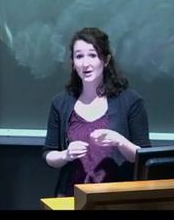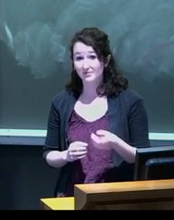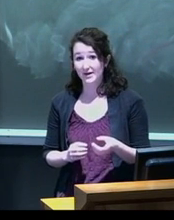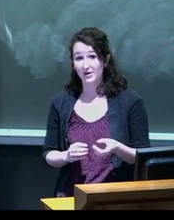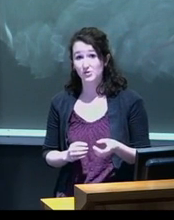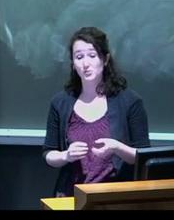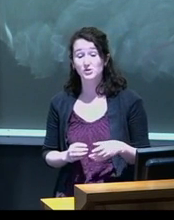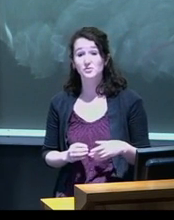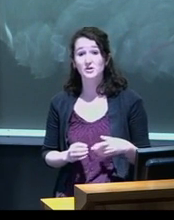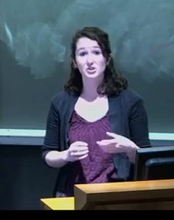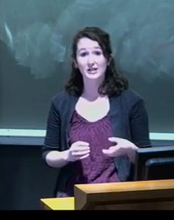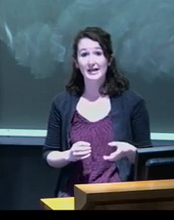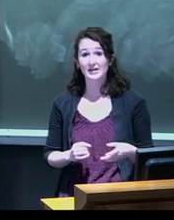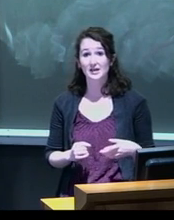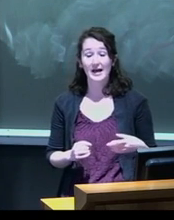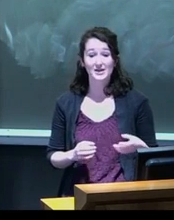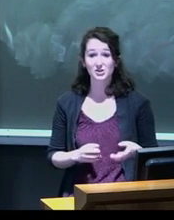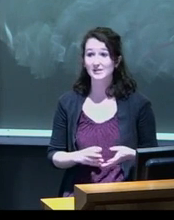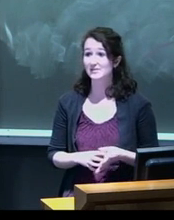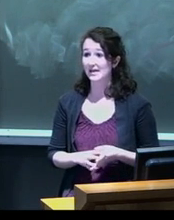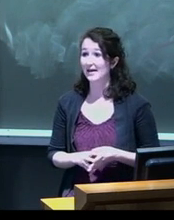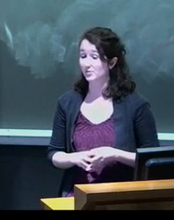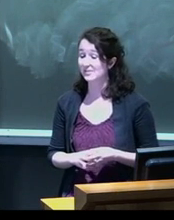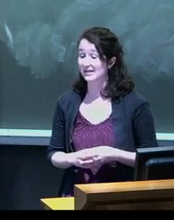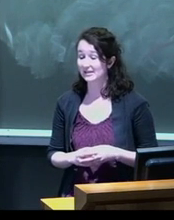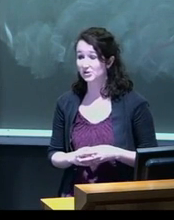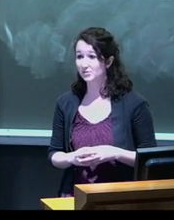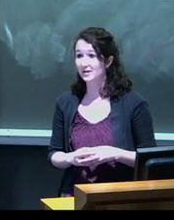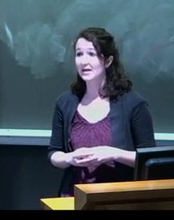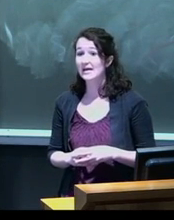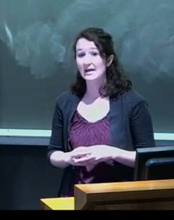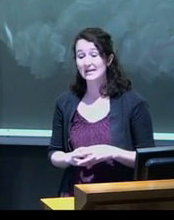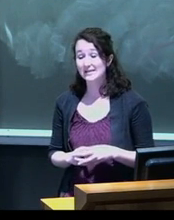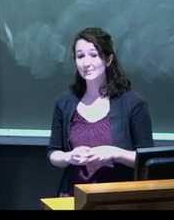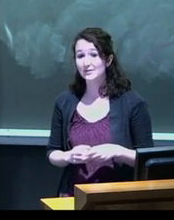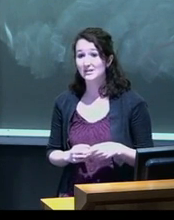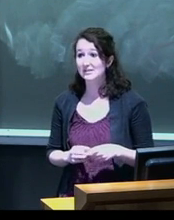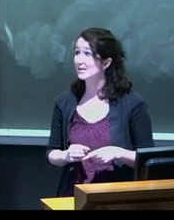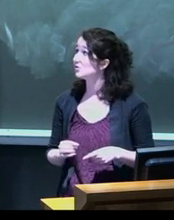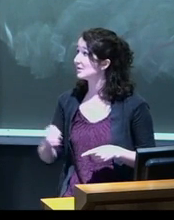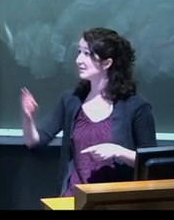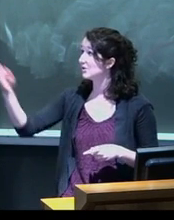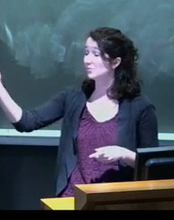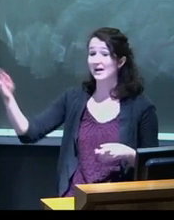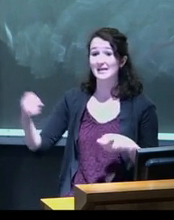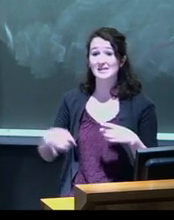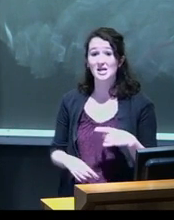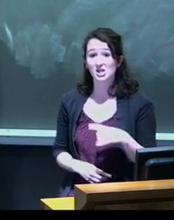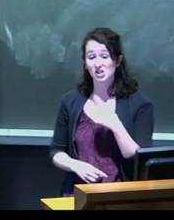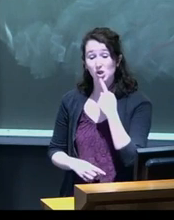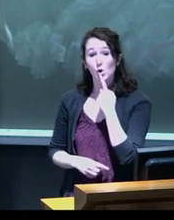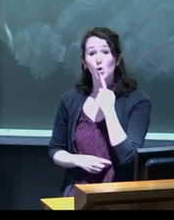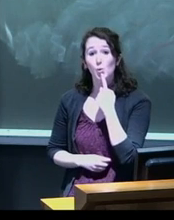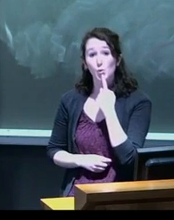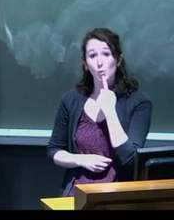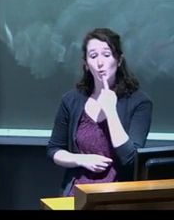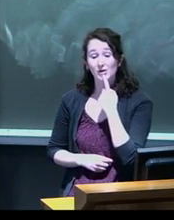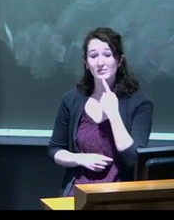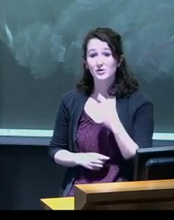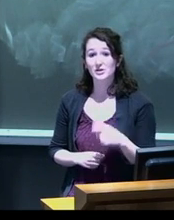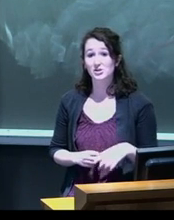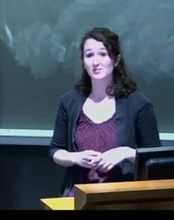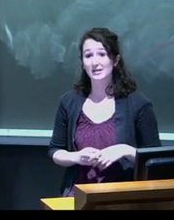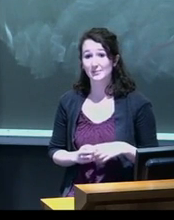are modifiers, which function like adjectives and adverbs in English. An example of this, as you can see on the right, is the